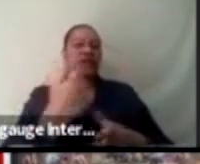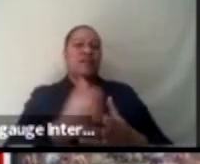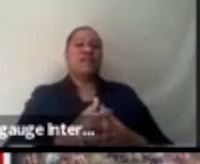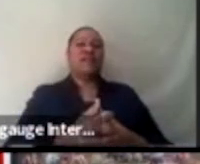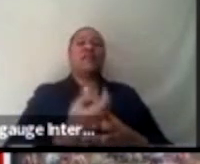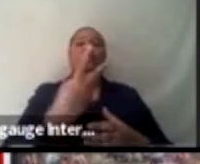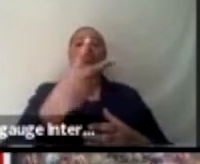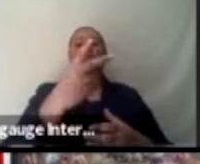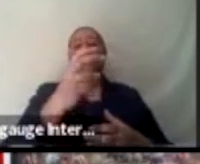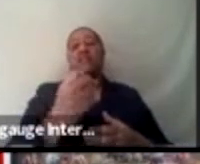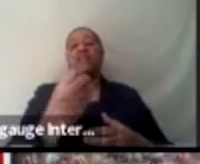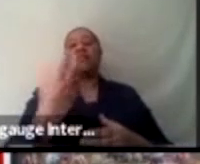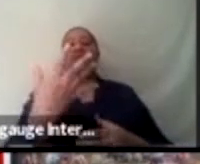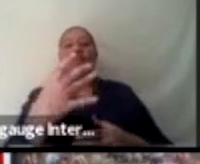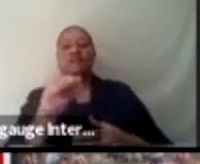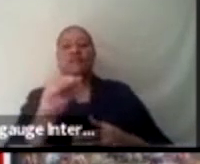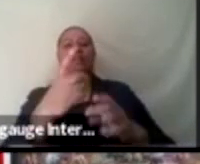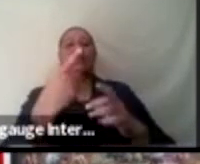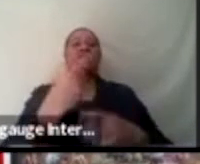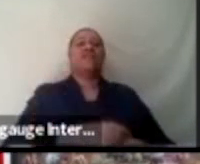2050 strategy.